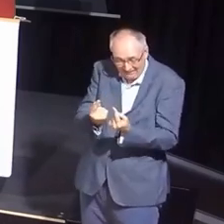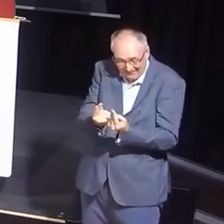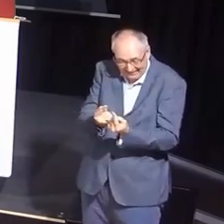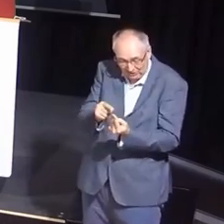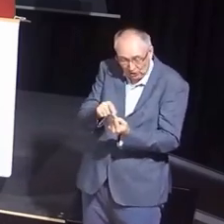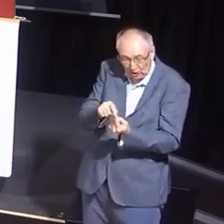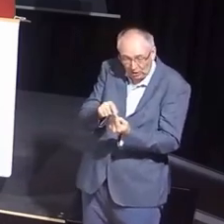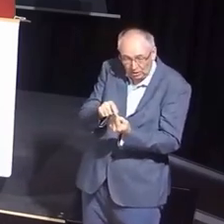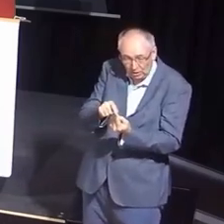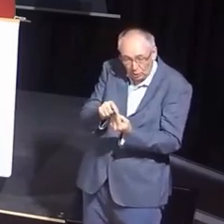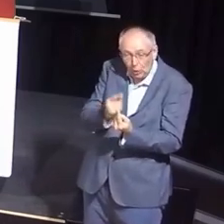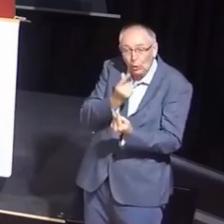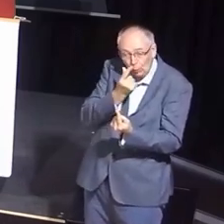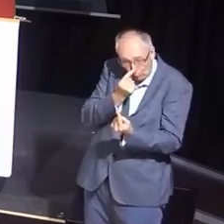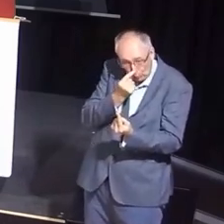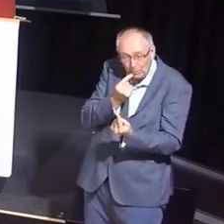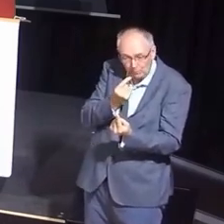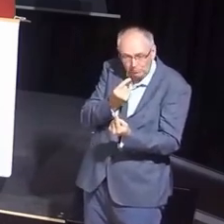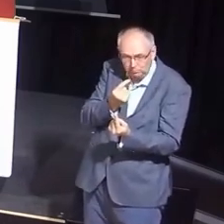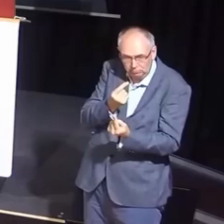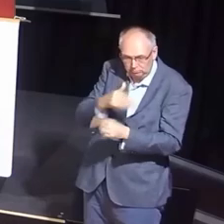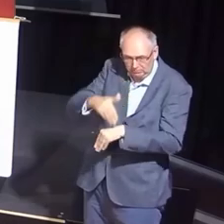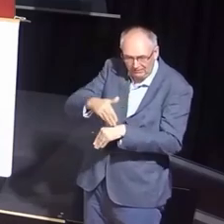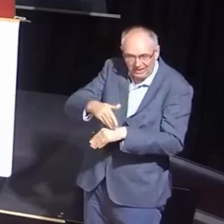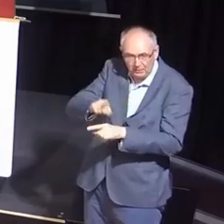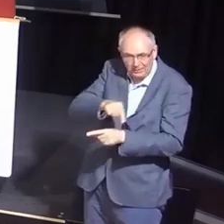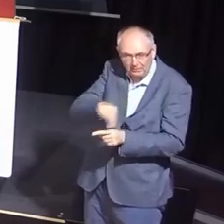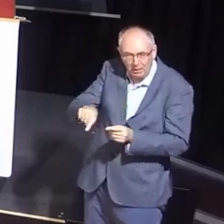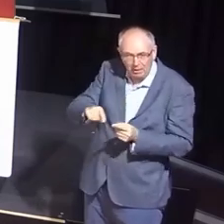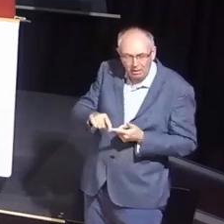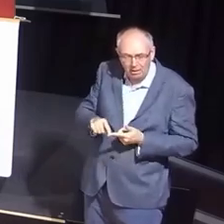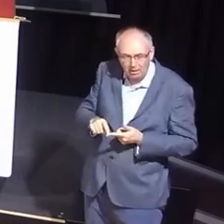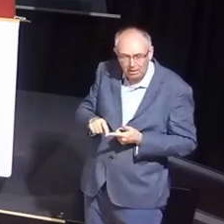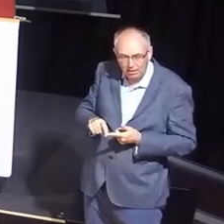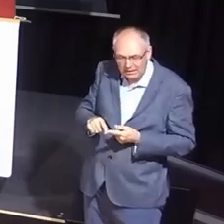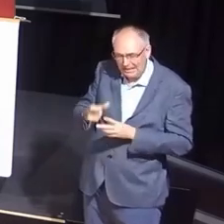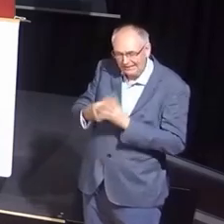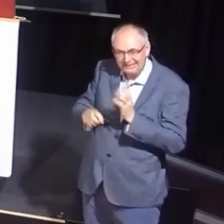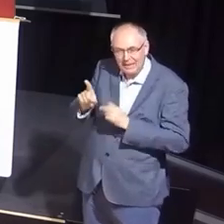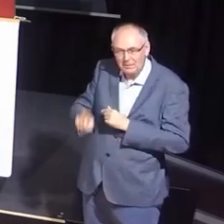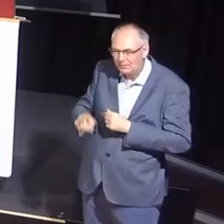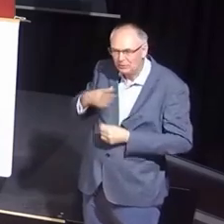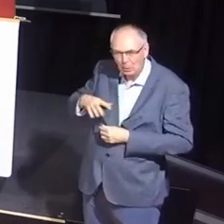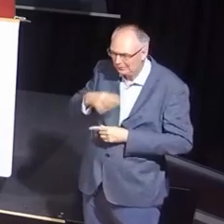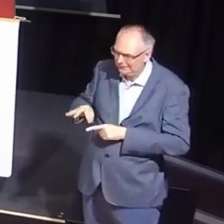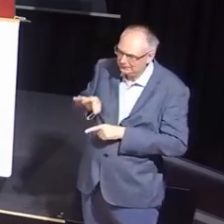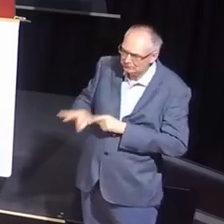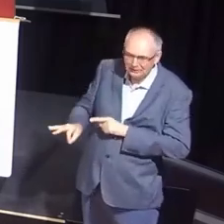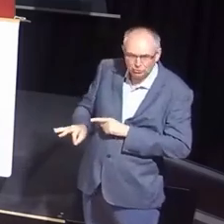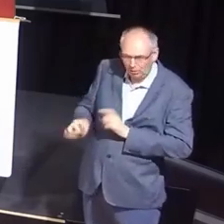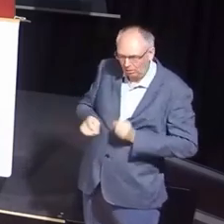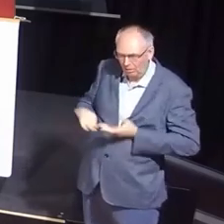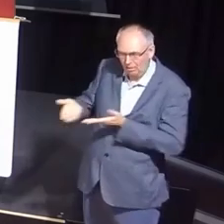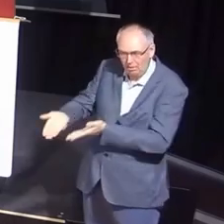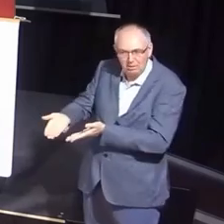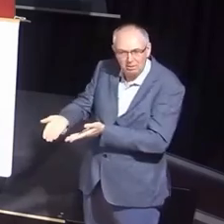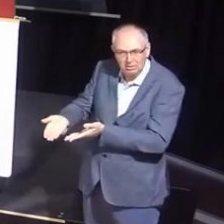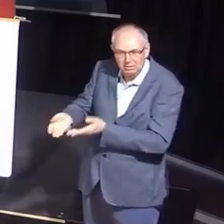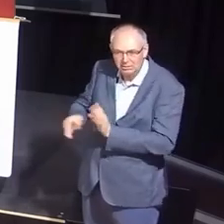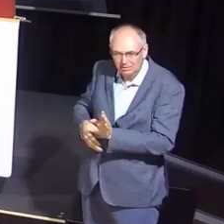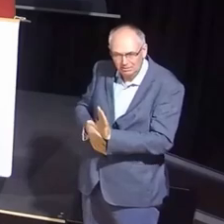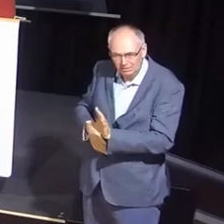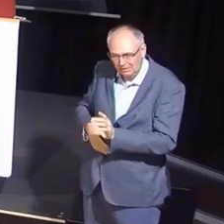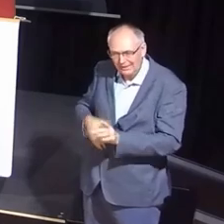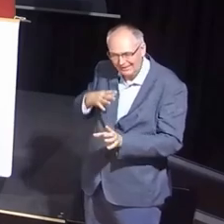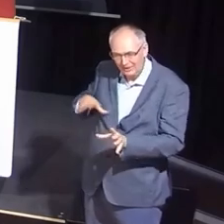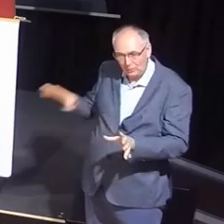potentially have accessibility impacts, and that disabled people don't need special accommodations. They just need to actually be